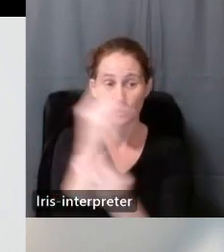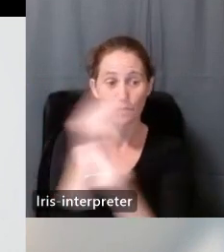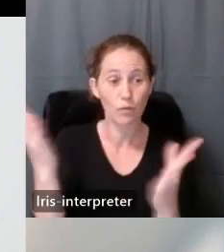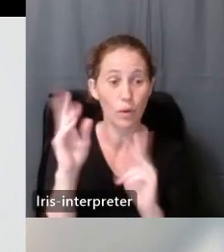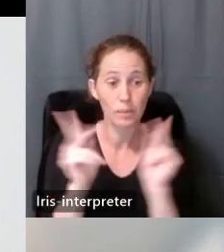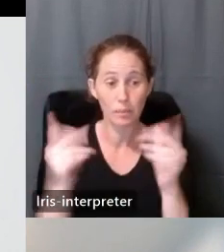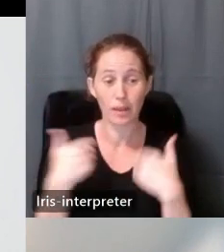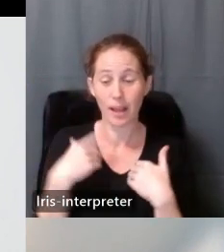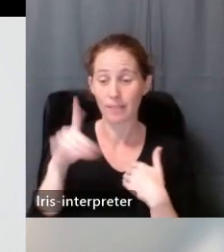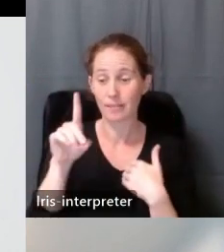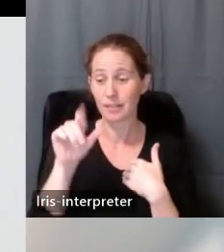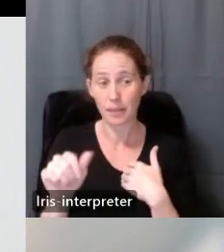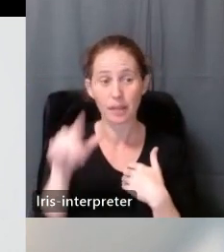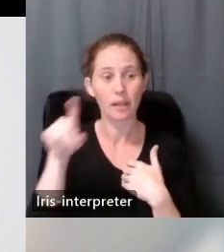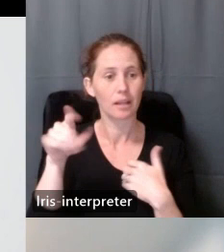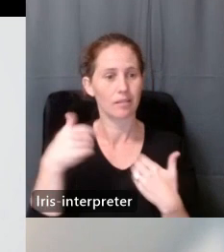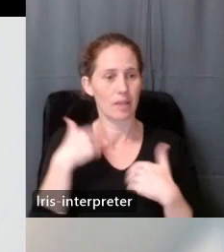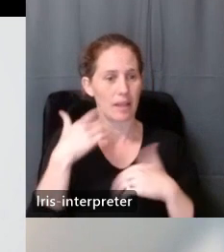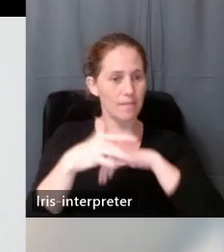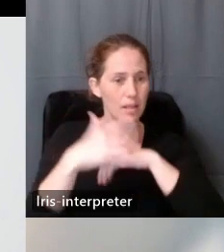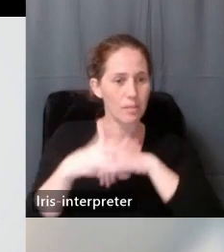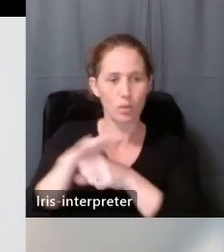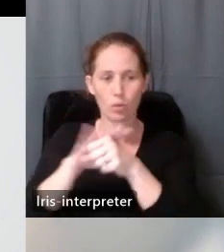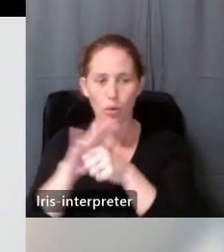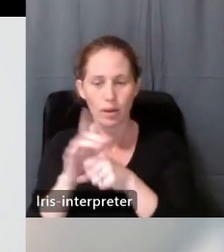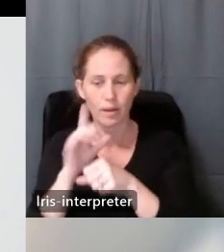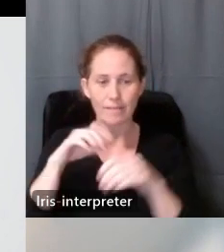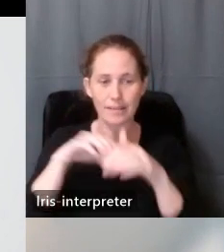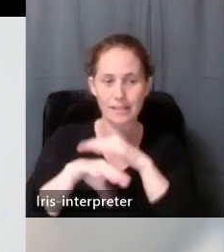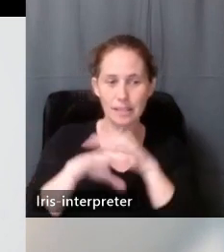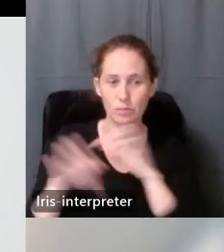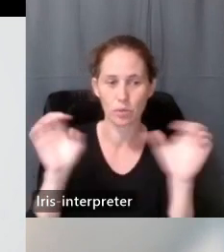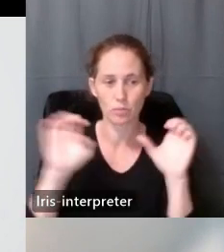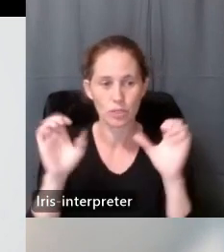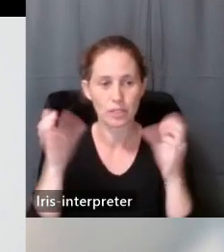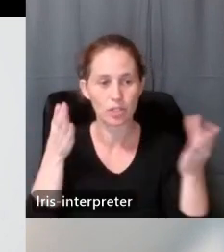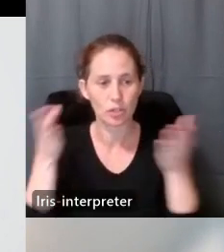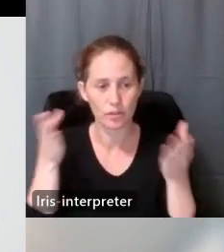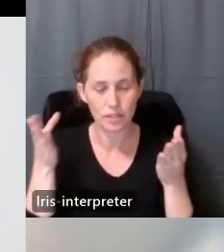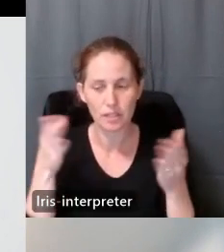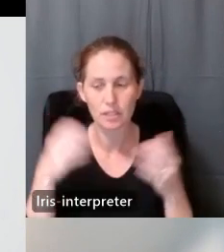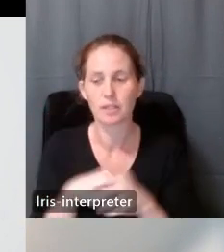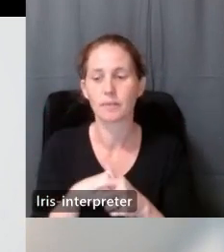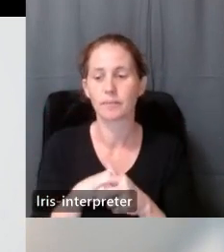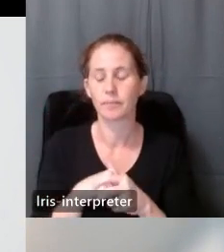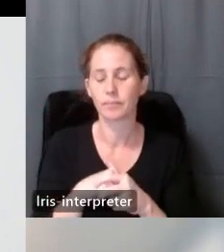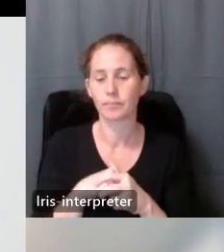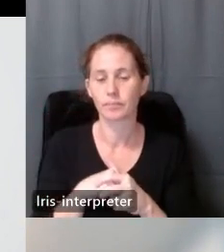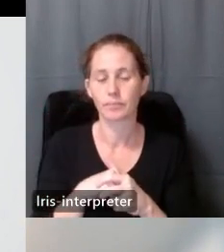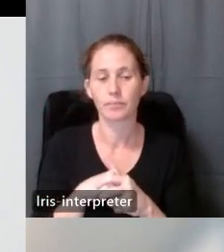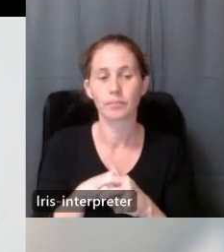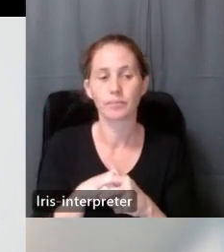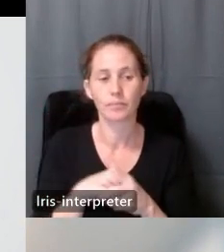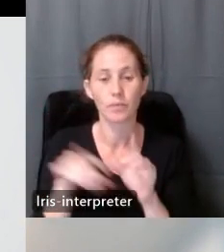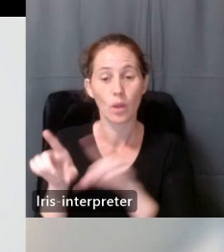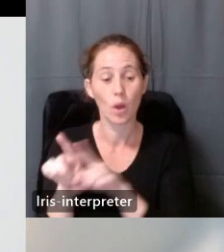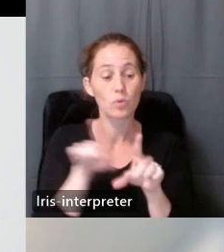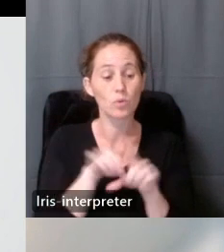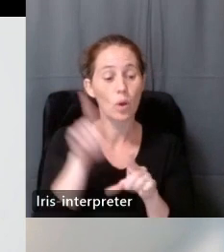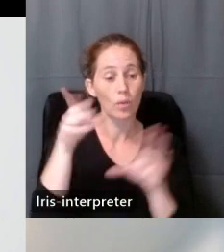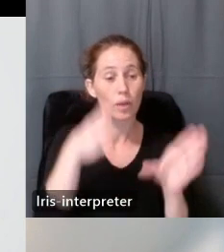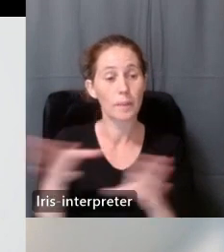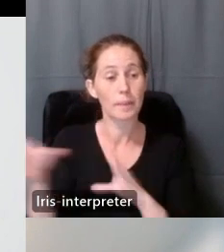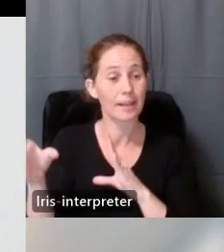disabilities of the availability and location of accessible emergency services. And their